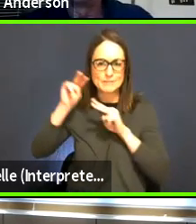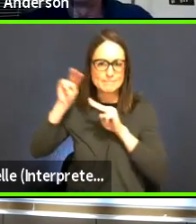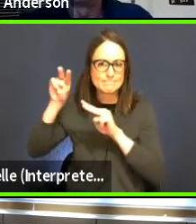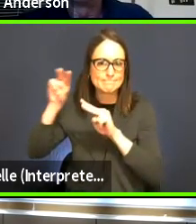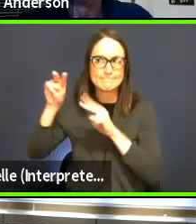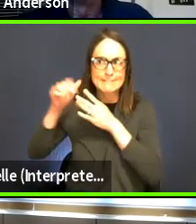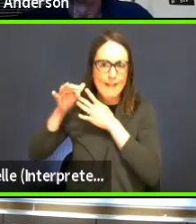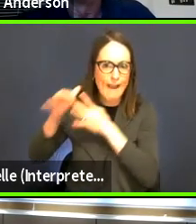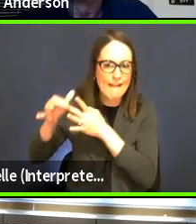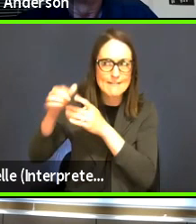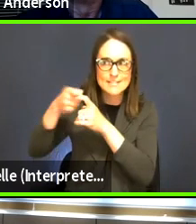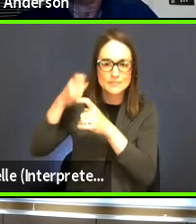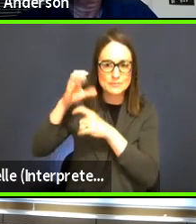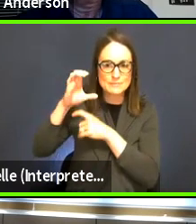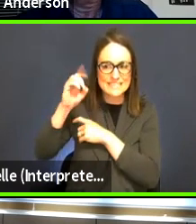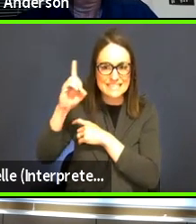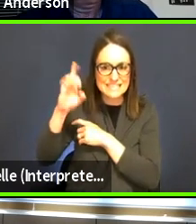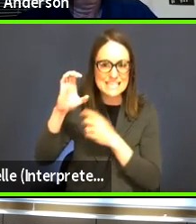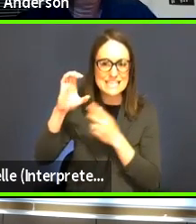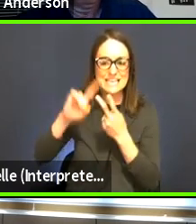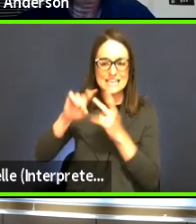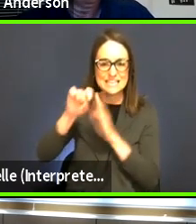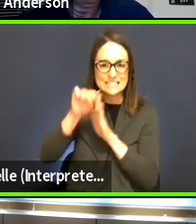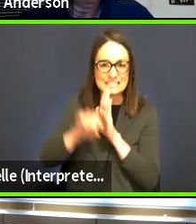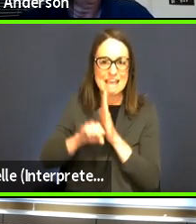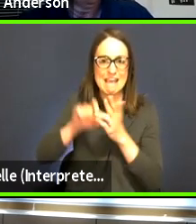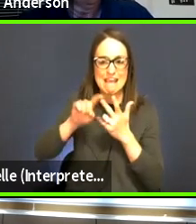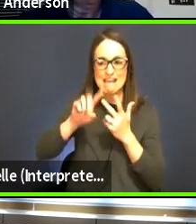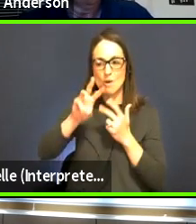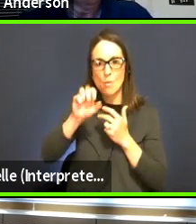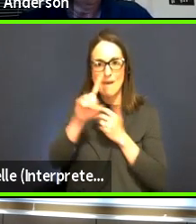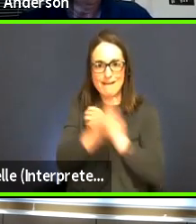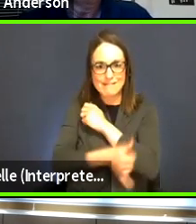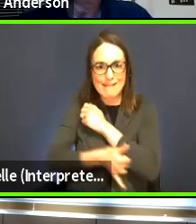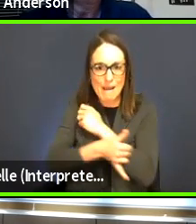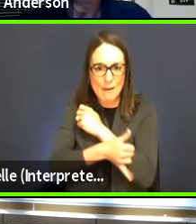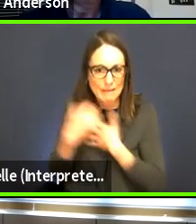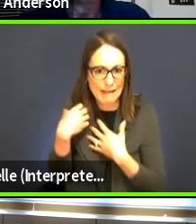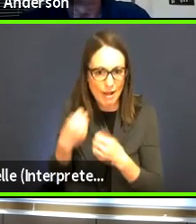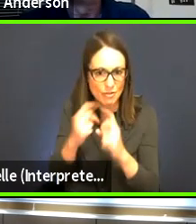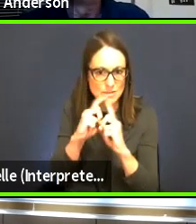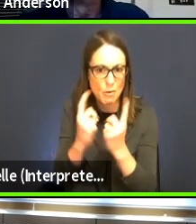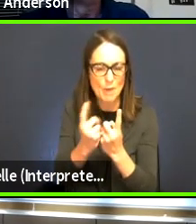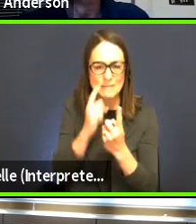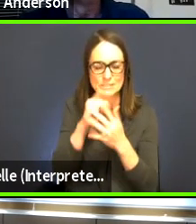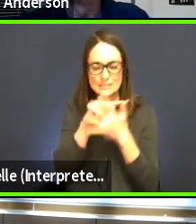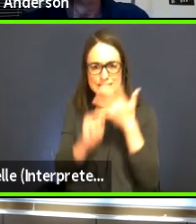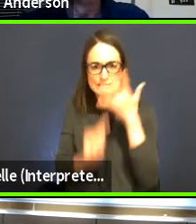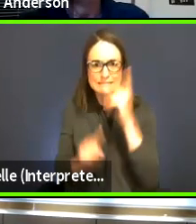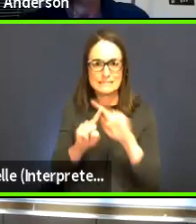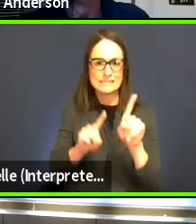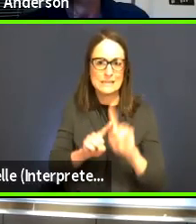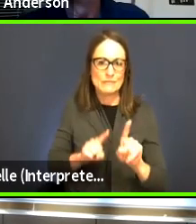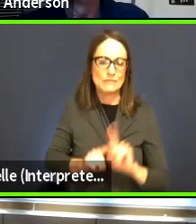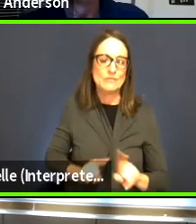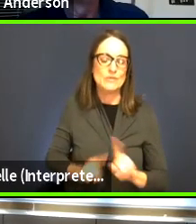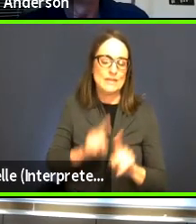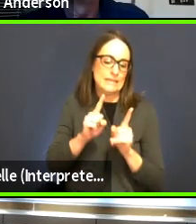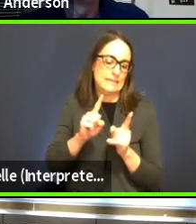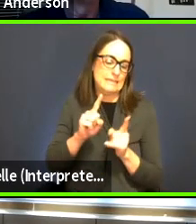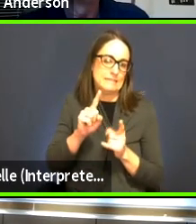state, Weld County Health Department. So these are all guidance and literature that we're utilizing to make